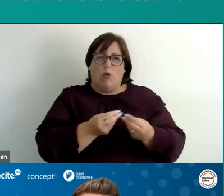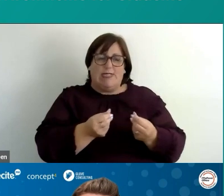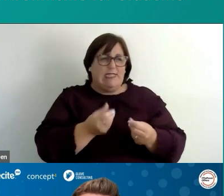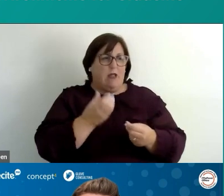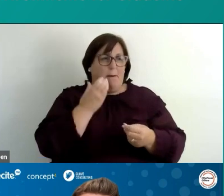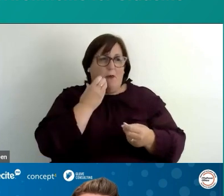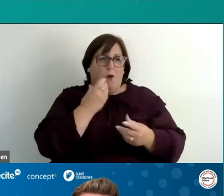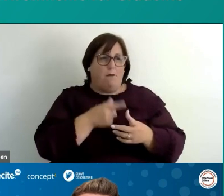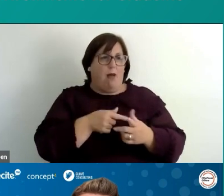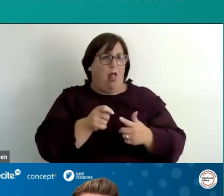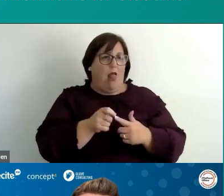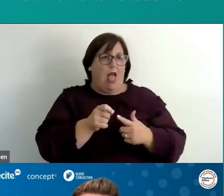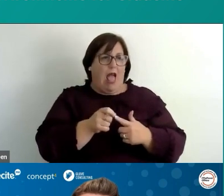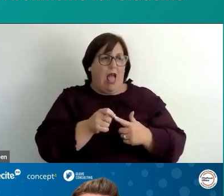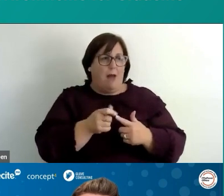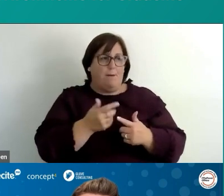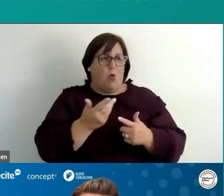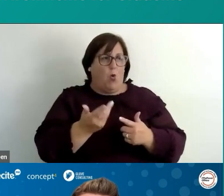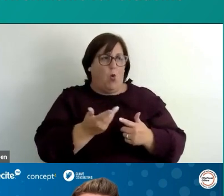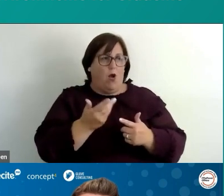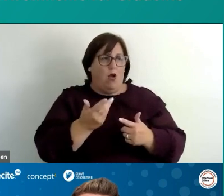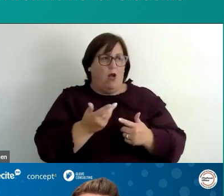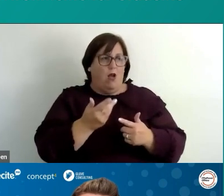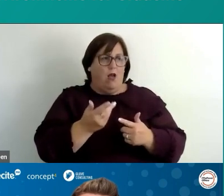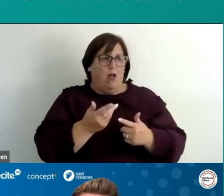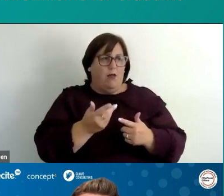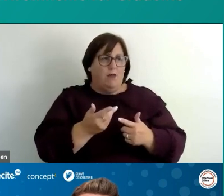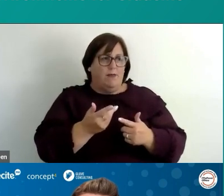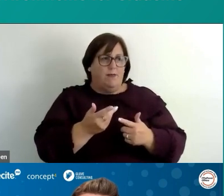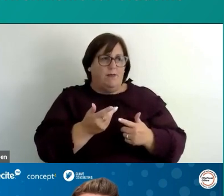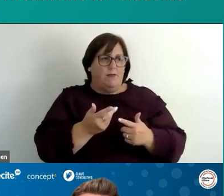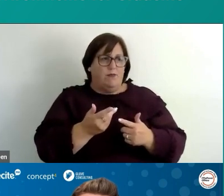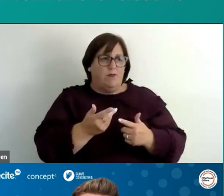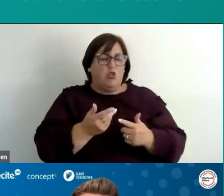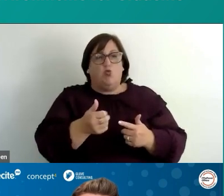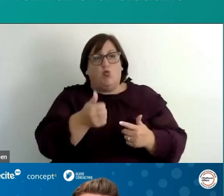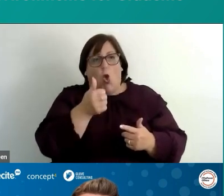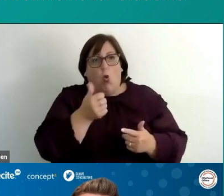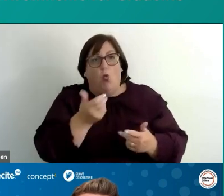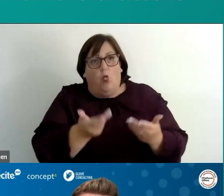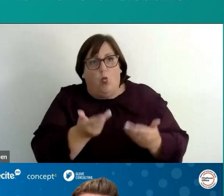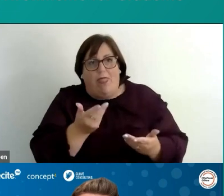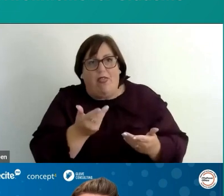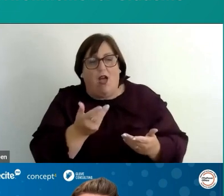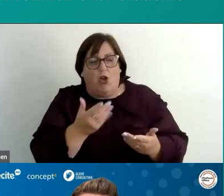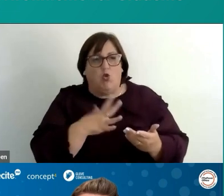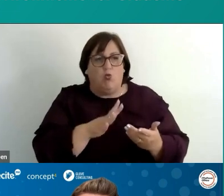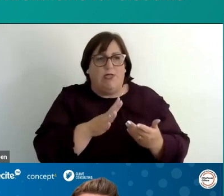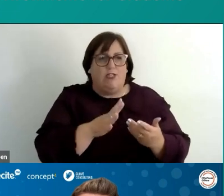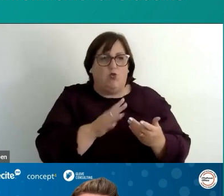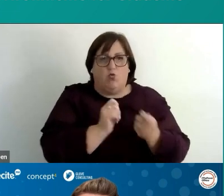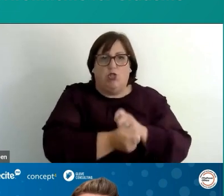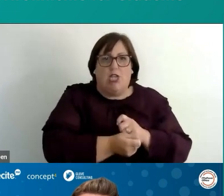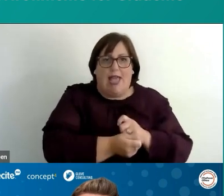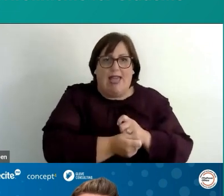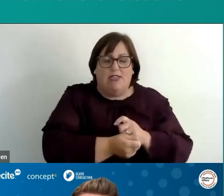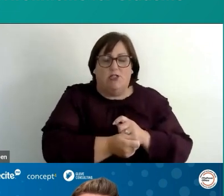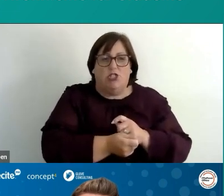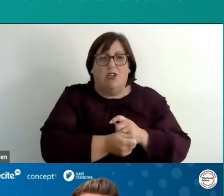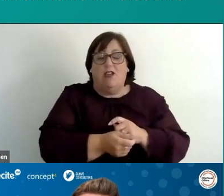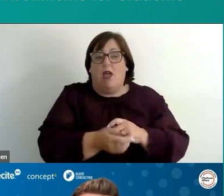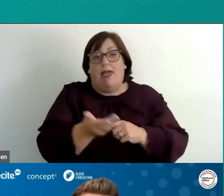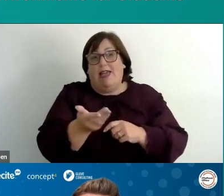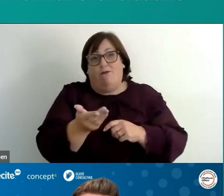apps, and you know where you stand, whether it's something that you've got to deal with. If you're going out for a new website, then it